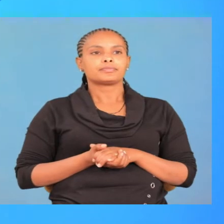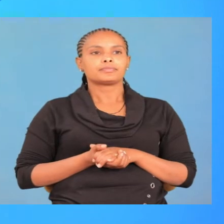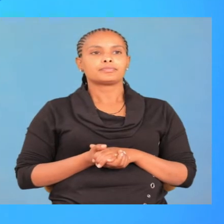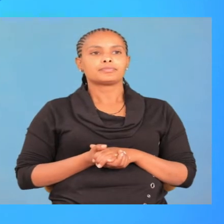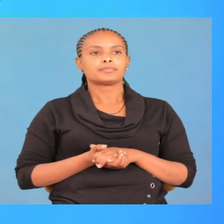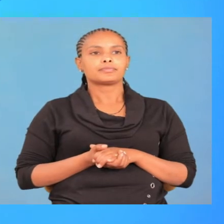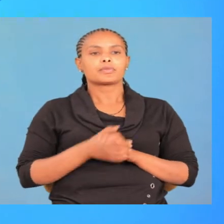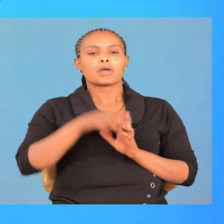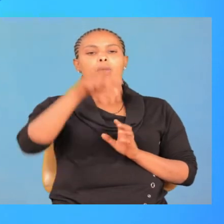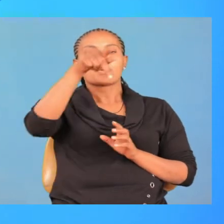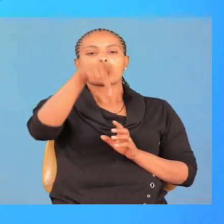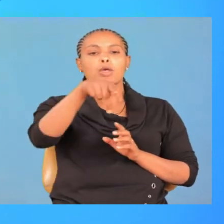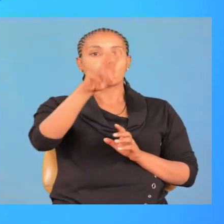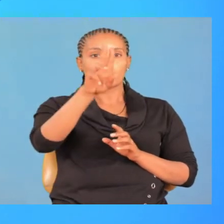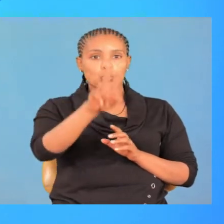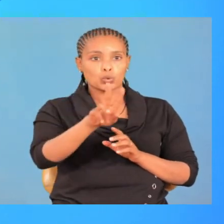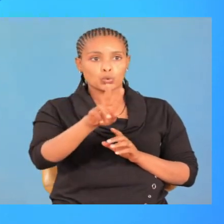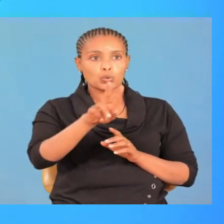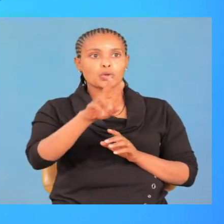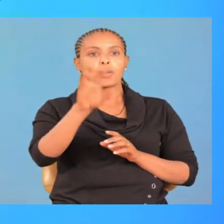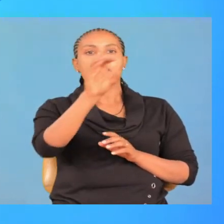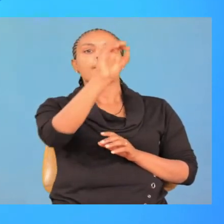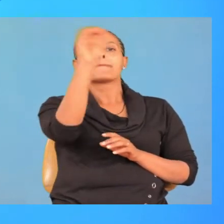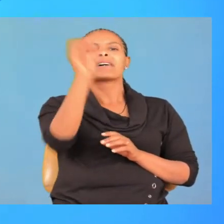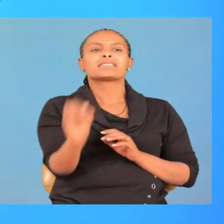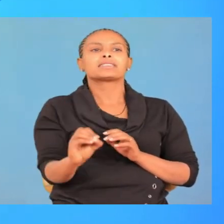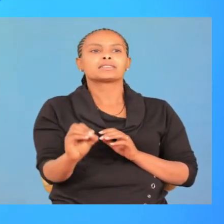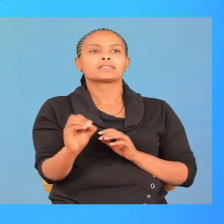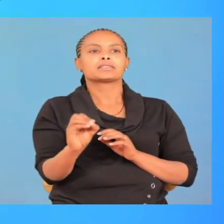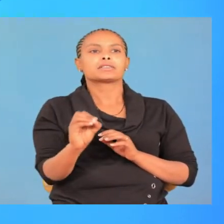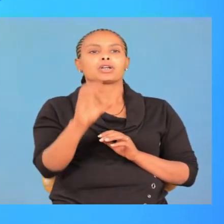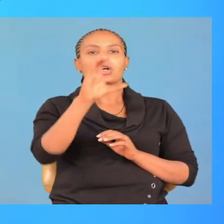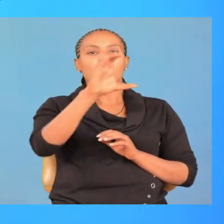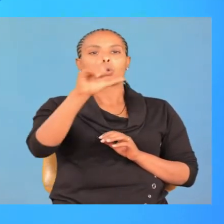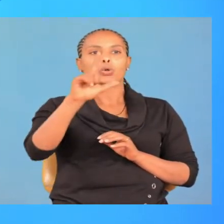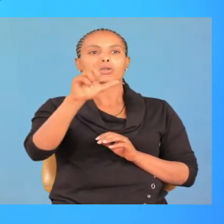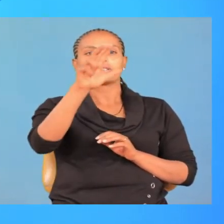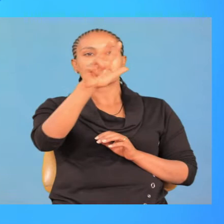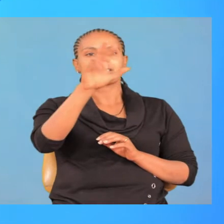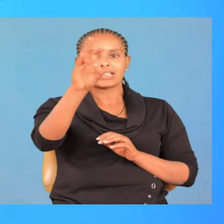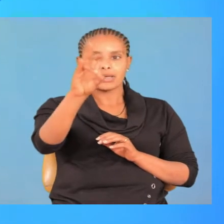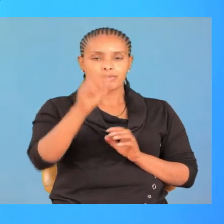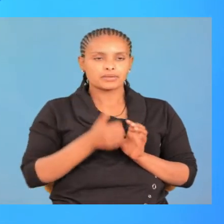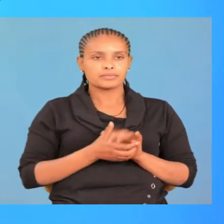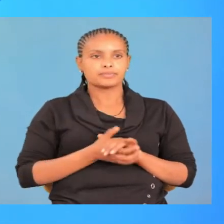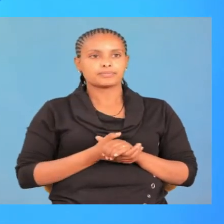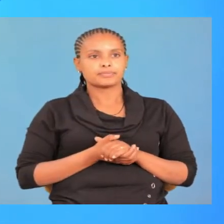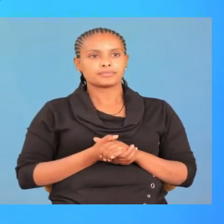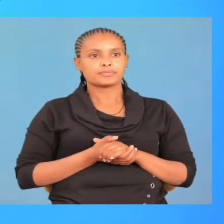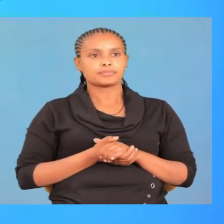and P2 is percent abundance of chlorine 37,